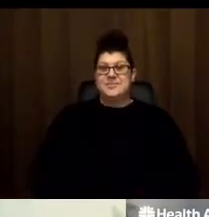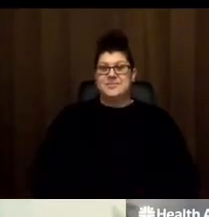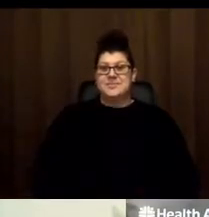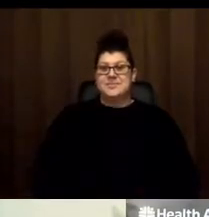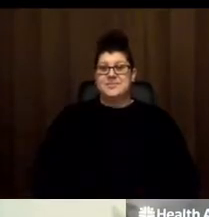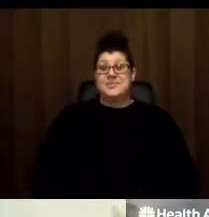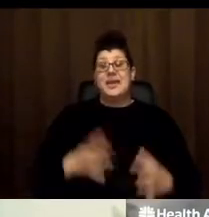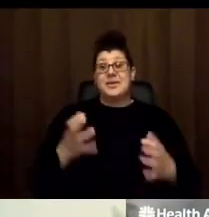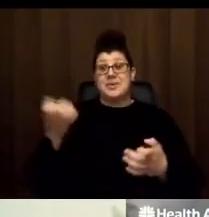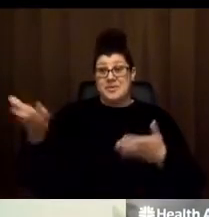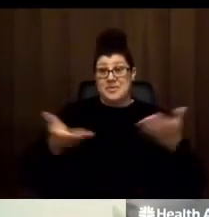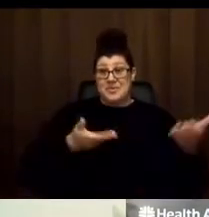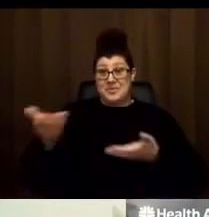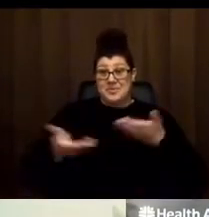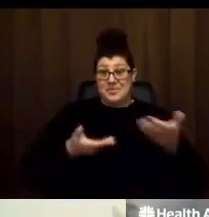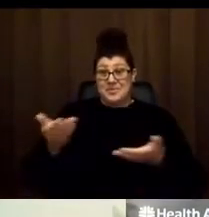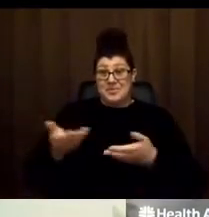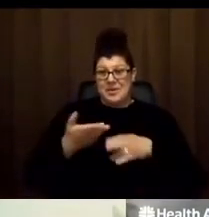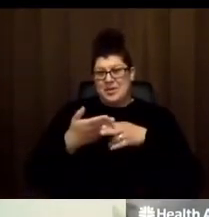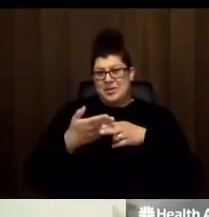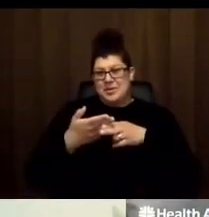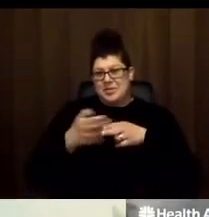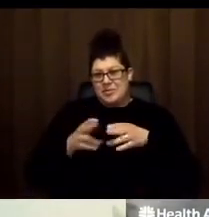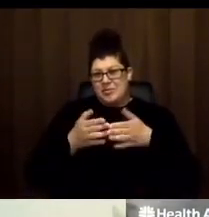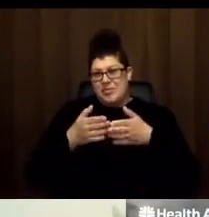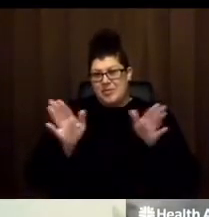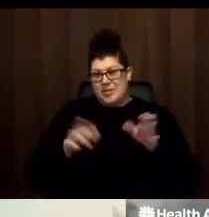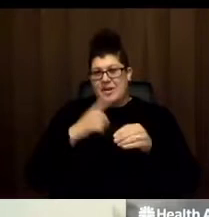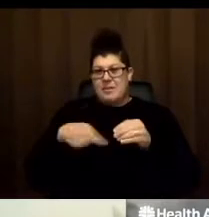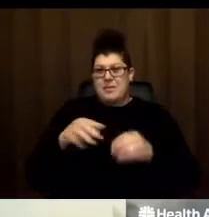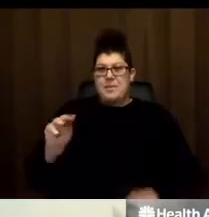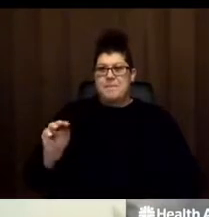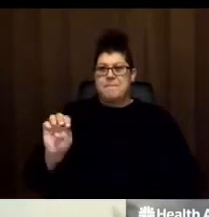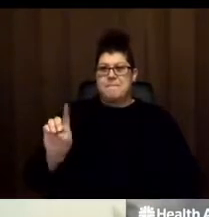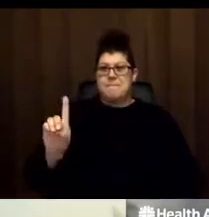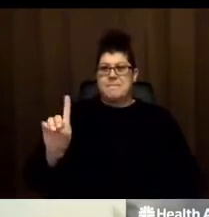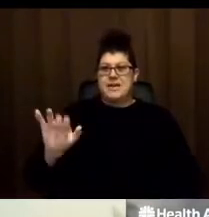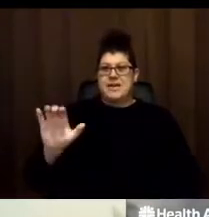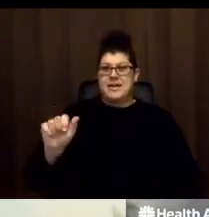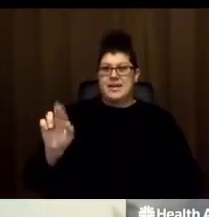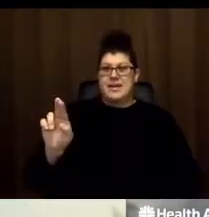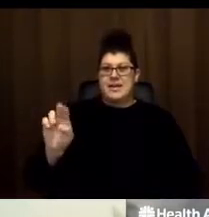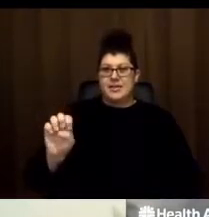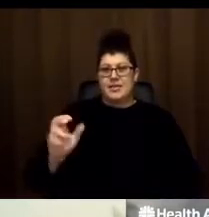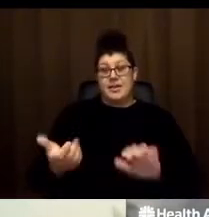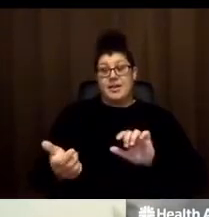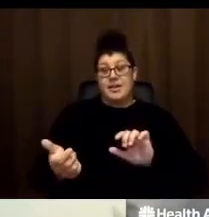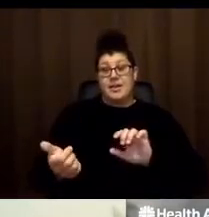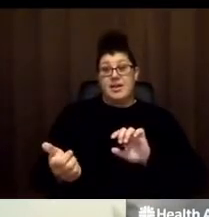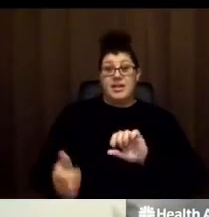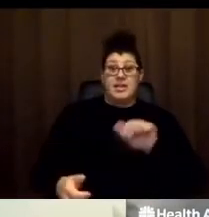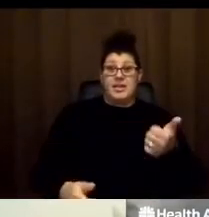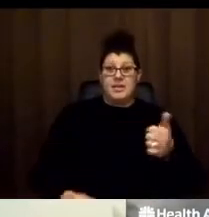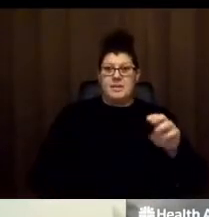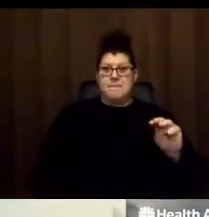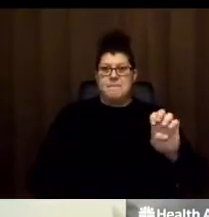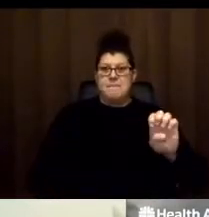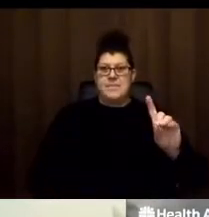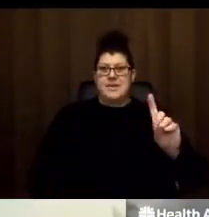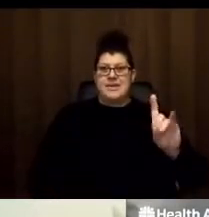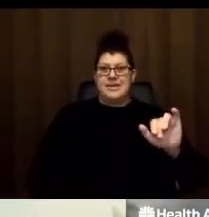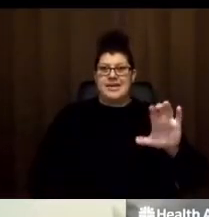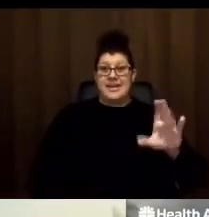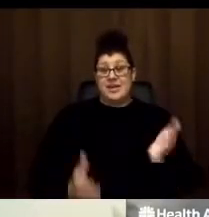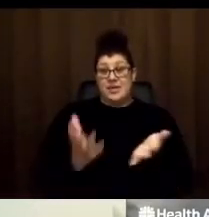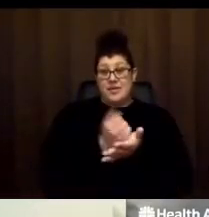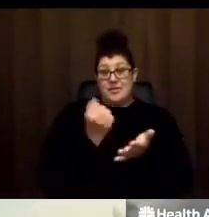you to this year's brief overview of Medicare, Medicare Advantage, and understanding your care options. Now, I promise this is going to be a short